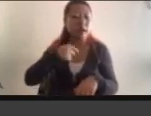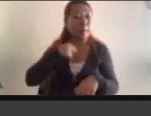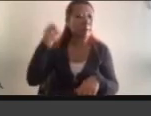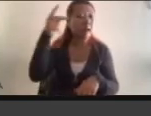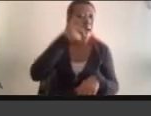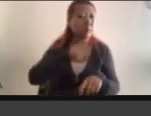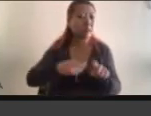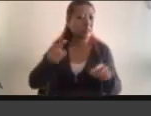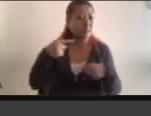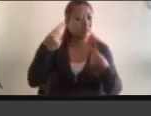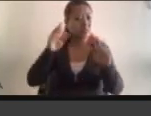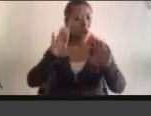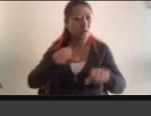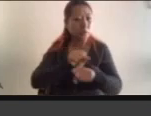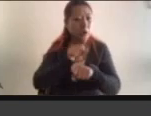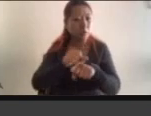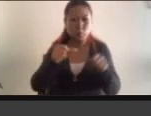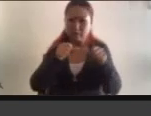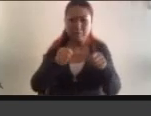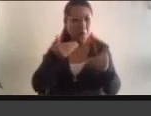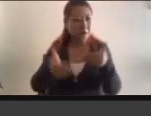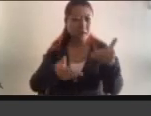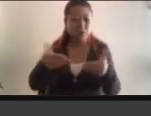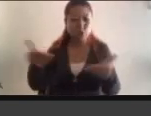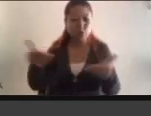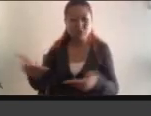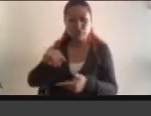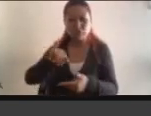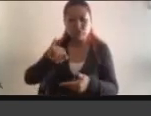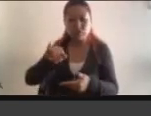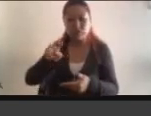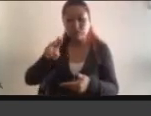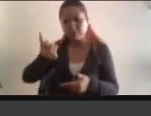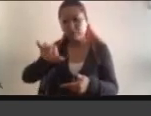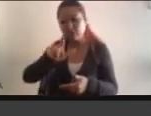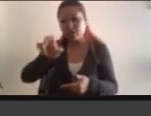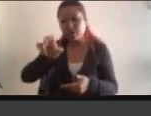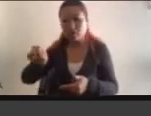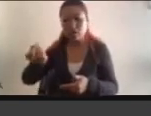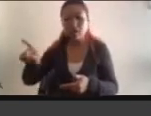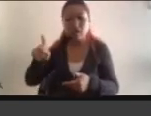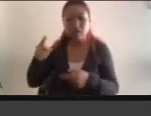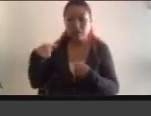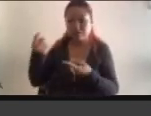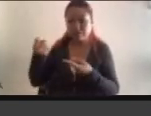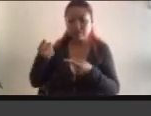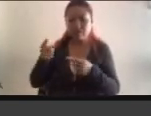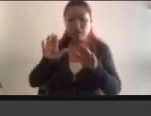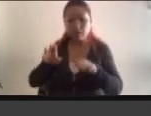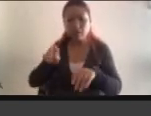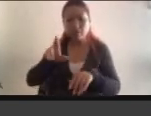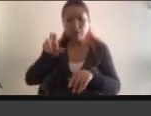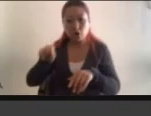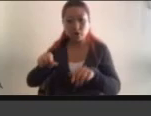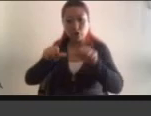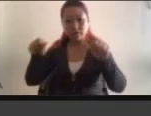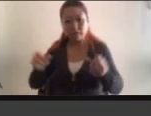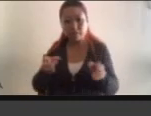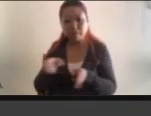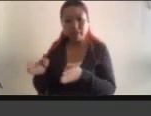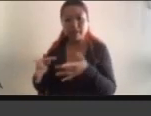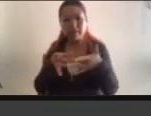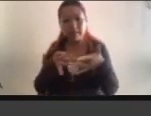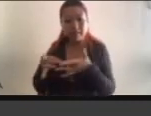going. Well, Michelle has done an amazing job with the Mars architecture planning, leading the Mars